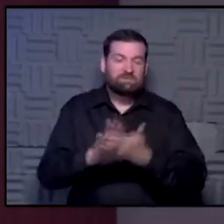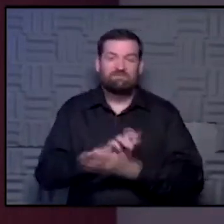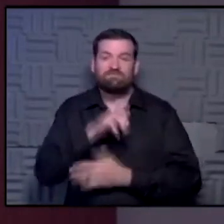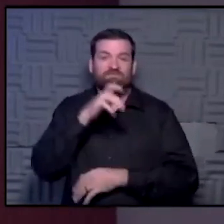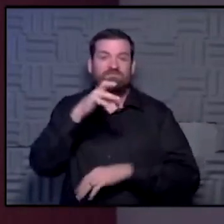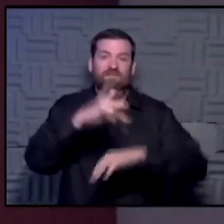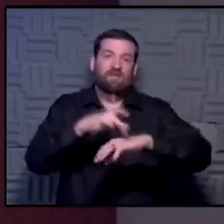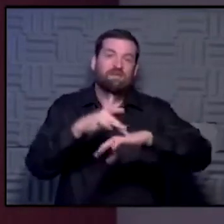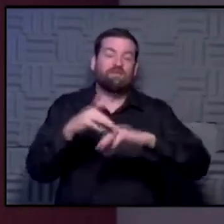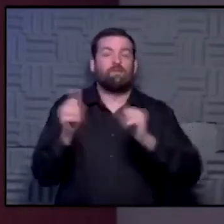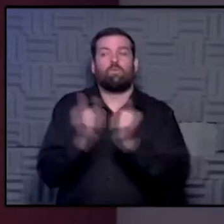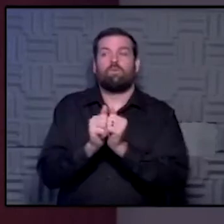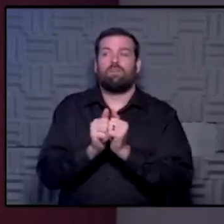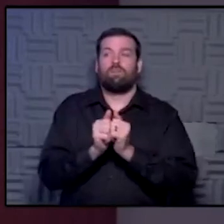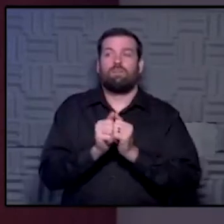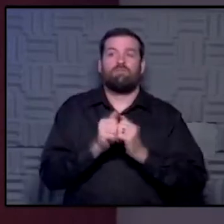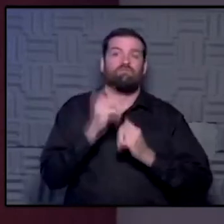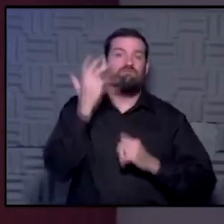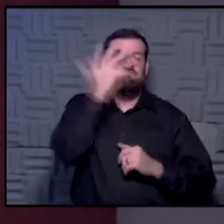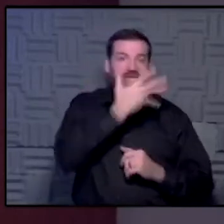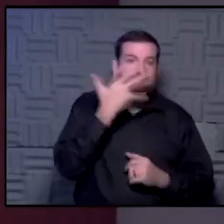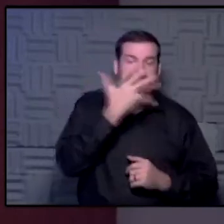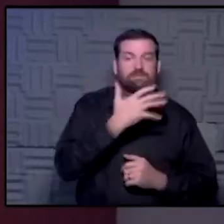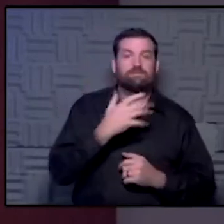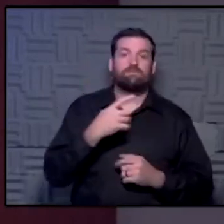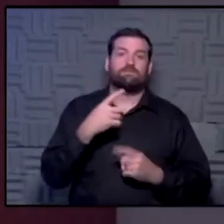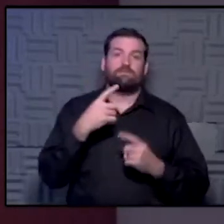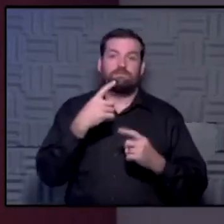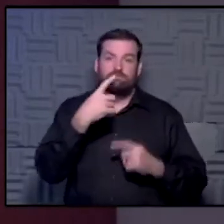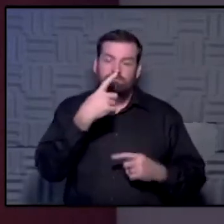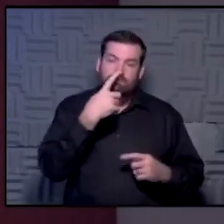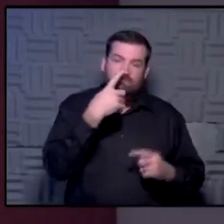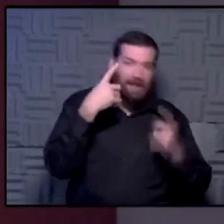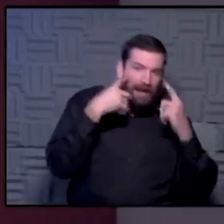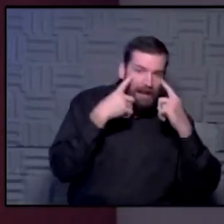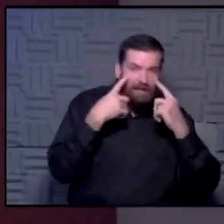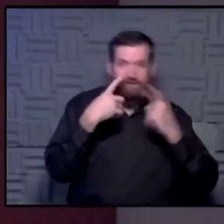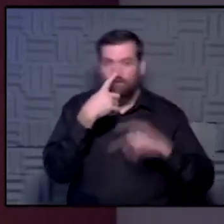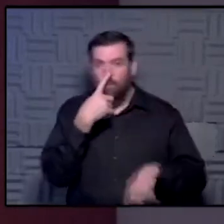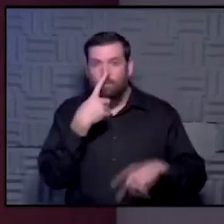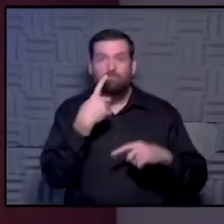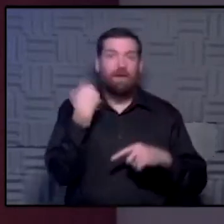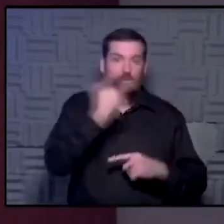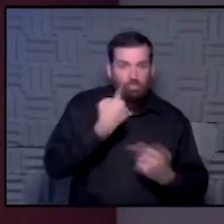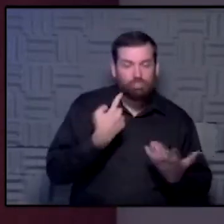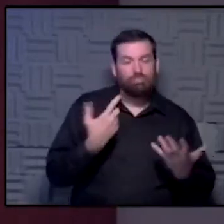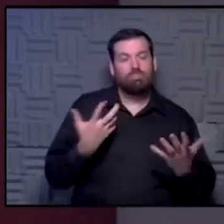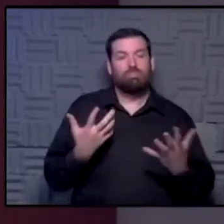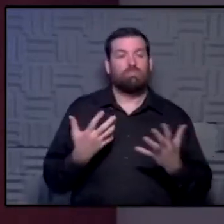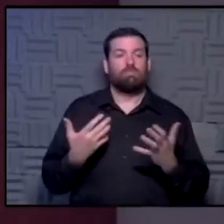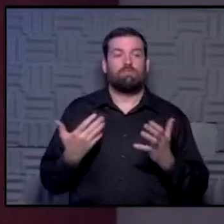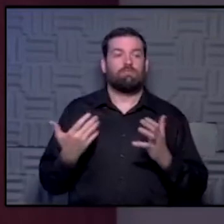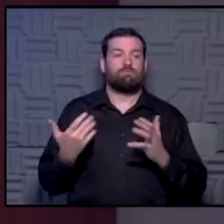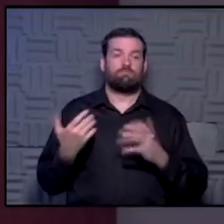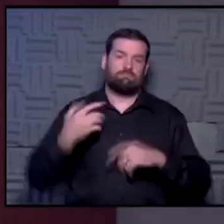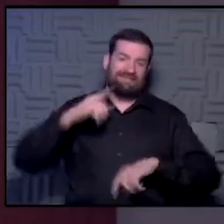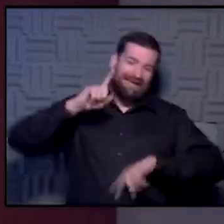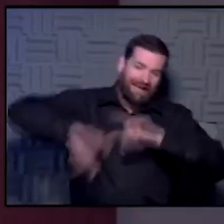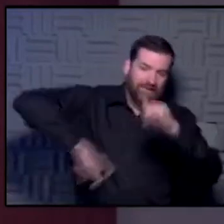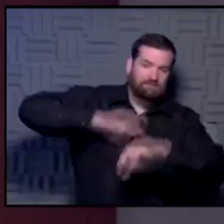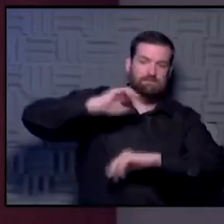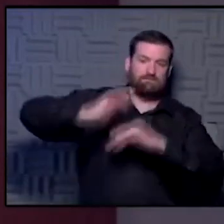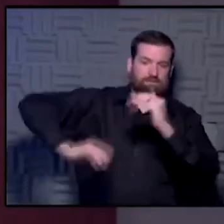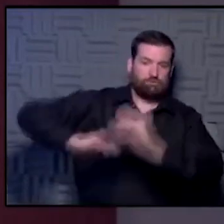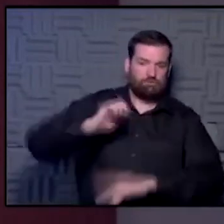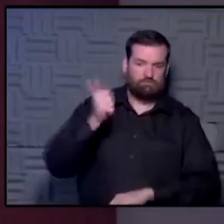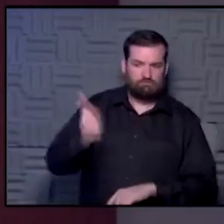contact with your face, your eyes, your nose, your mouth. So I think asking the facility where you're